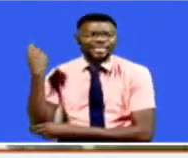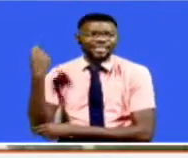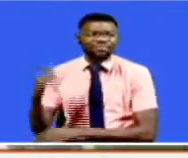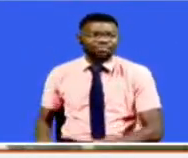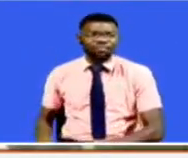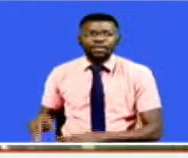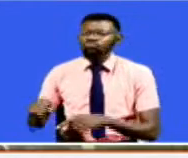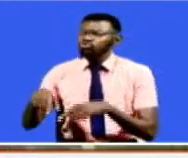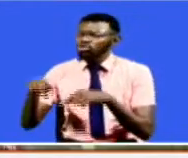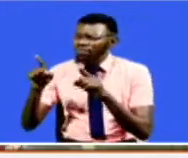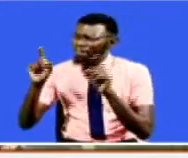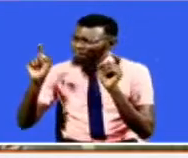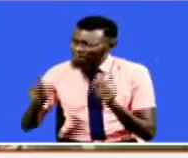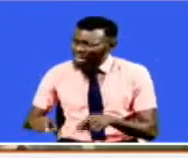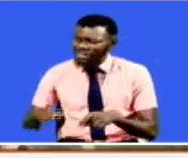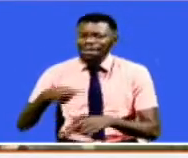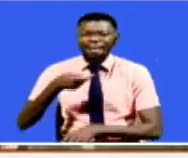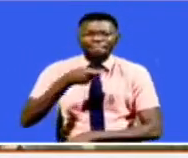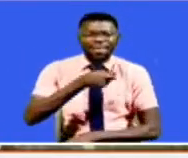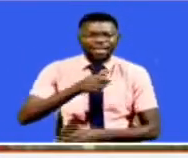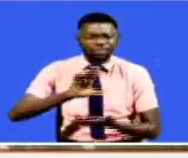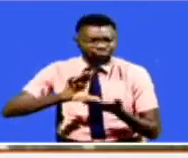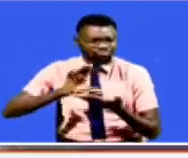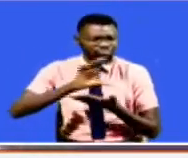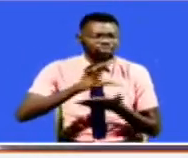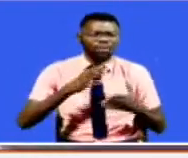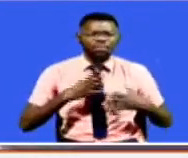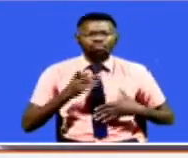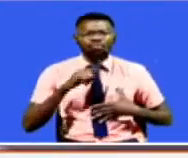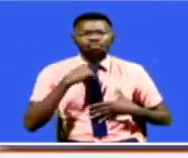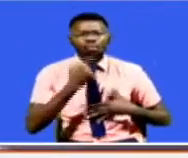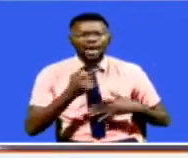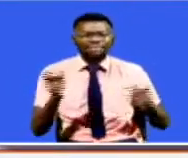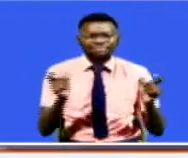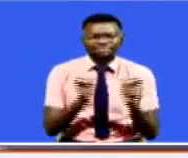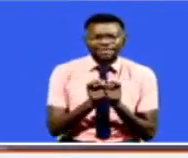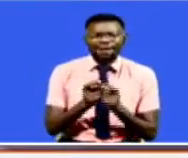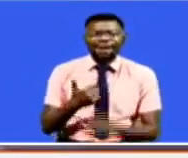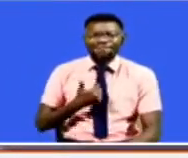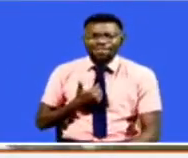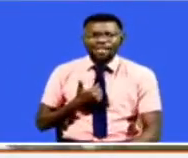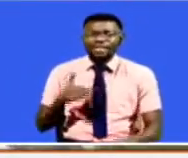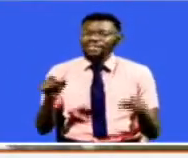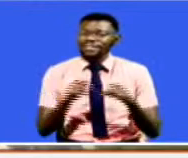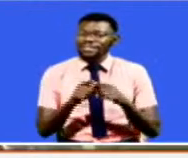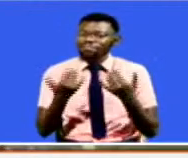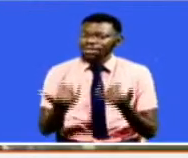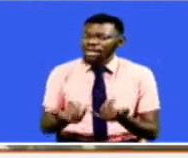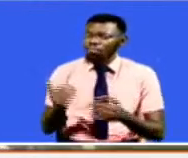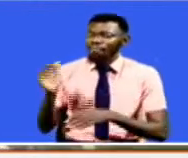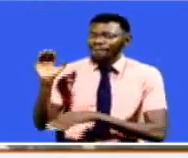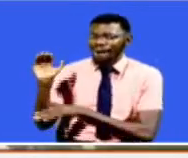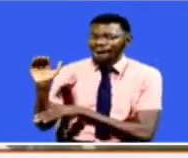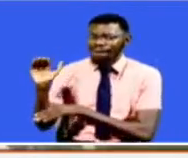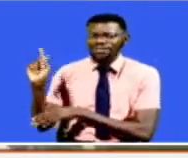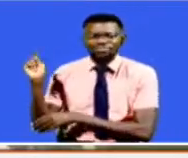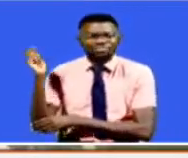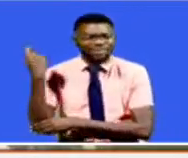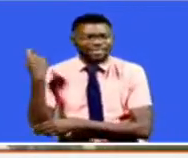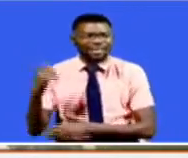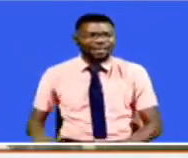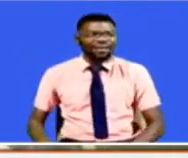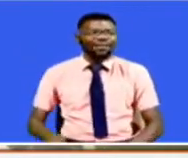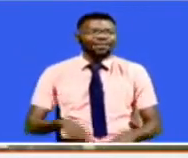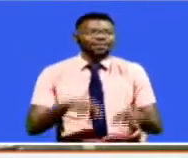to compensate those who are injured. From here, we want to ask Mr. President